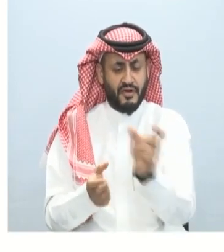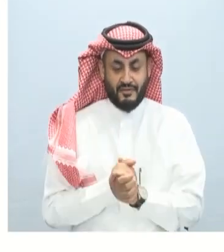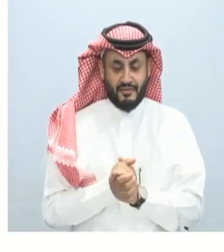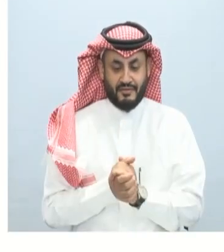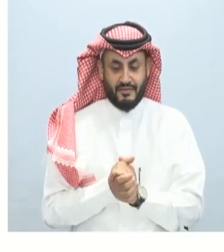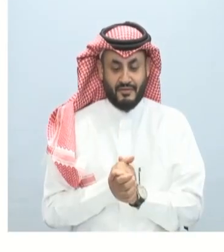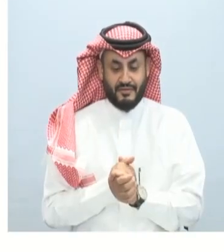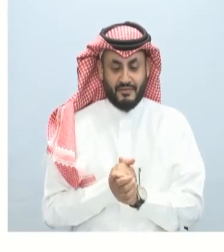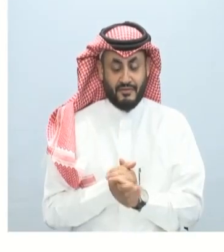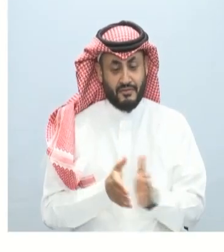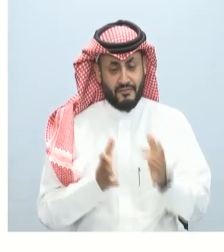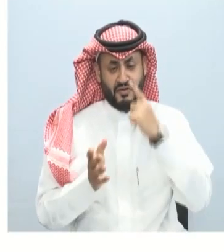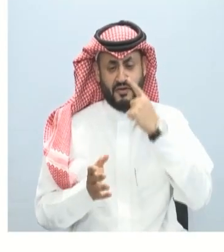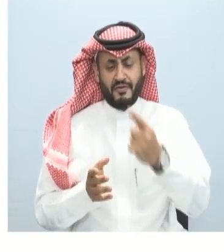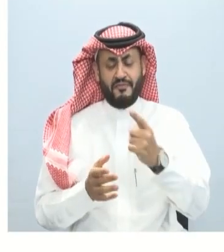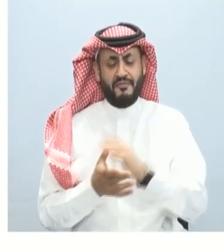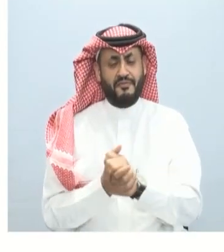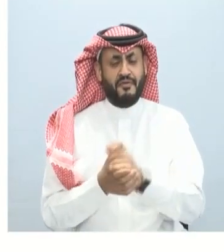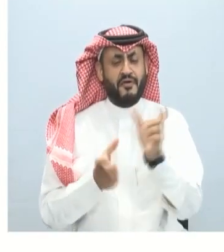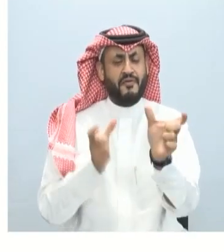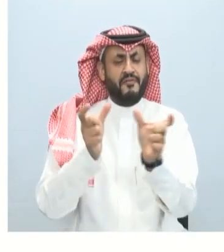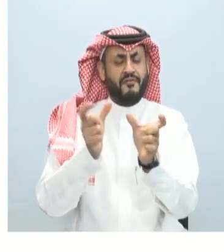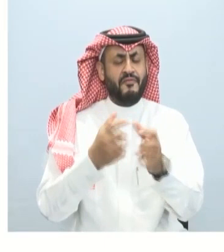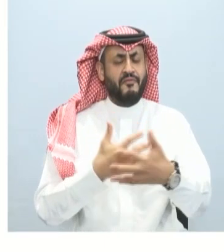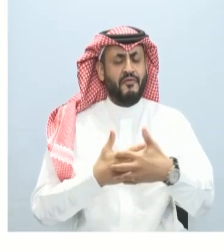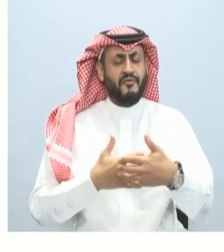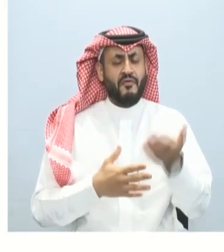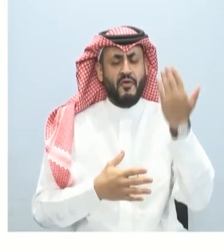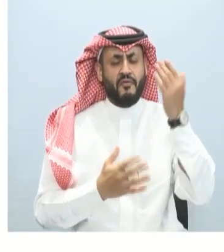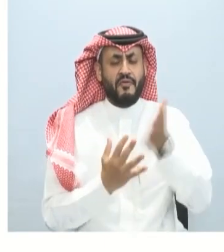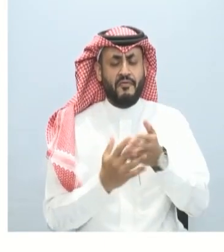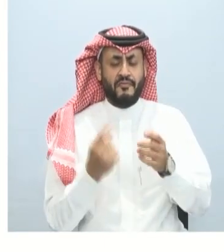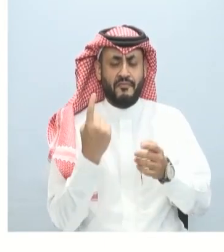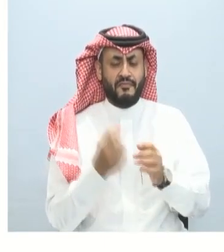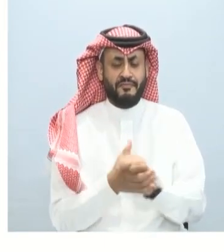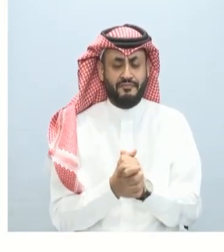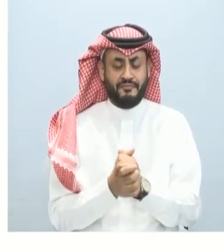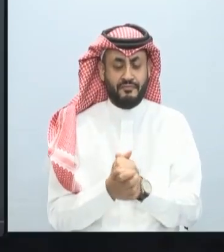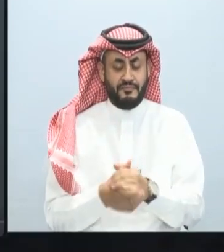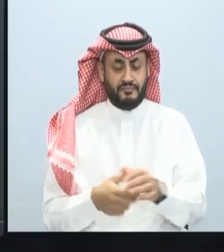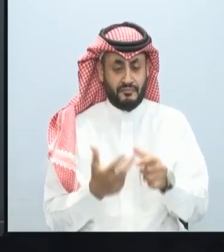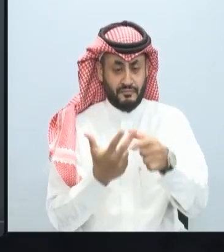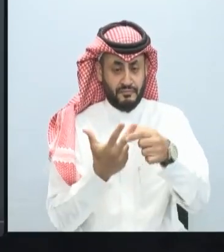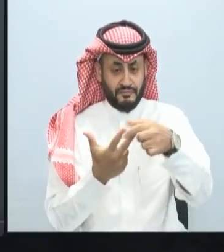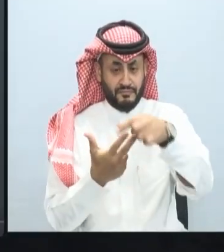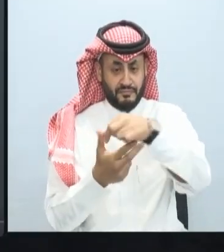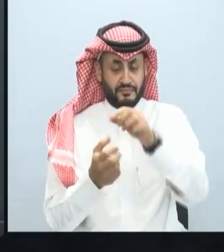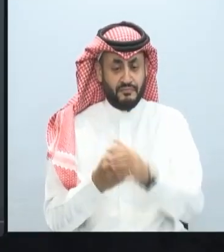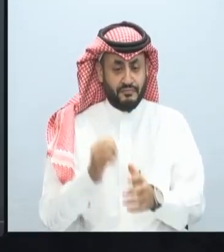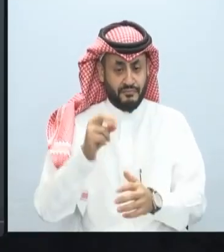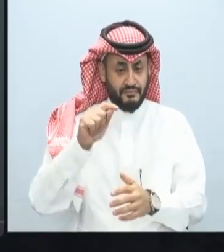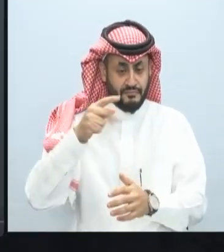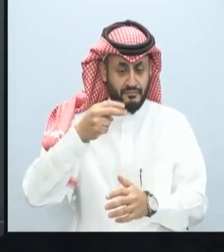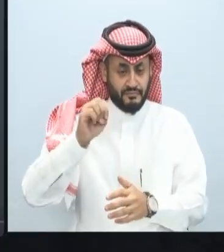another. So we can see that we have here the graph that we studied in unit 1. Now we have the three words, other, others, and another.